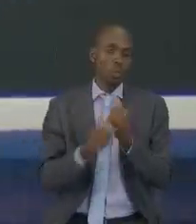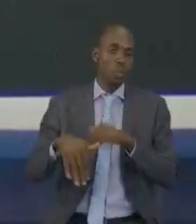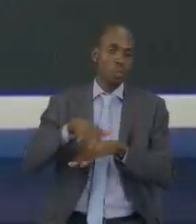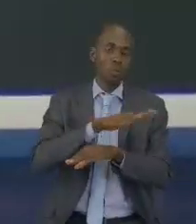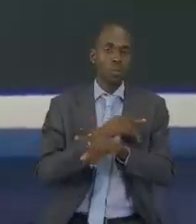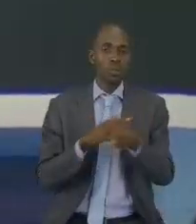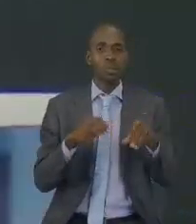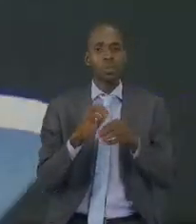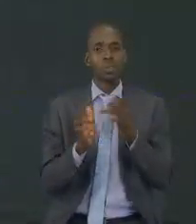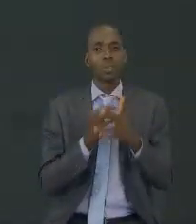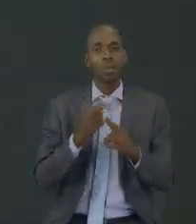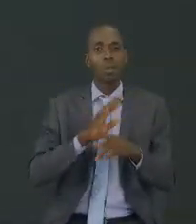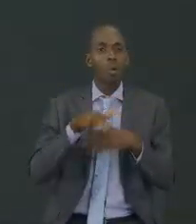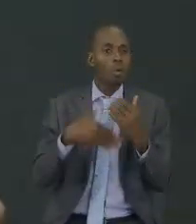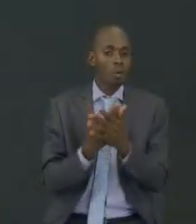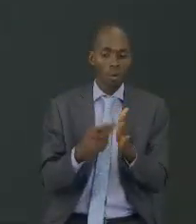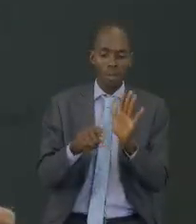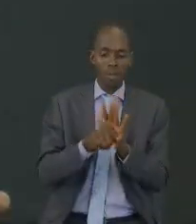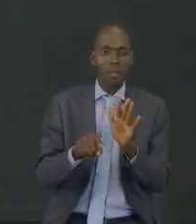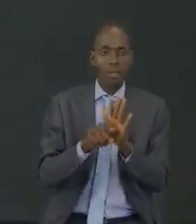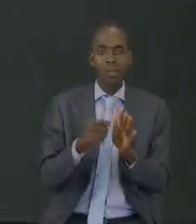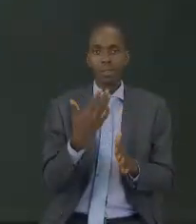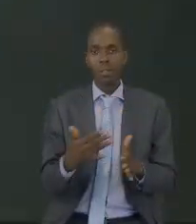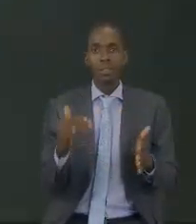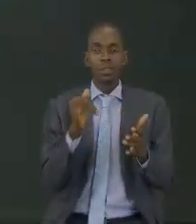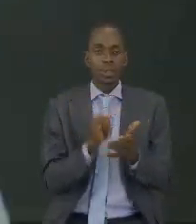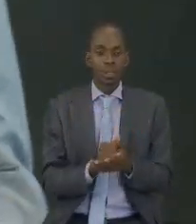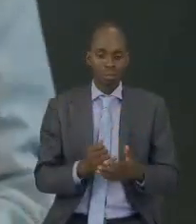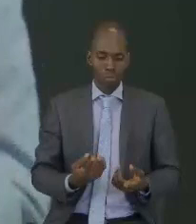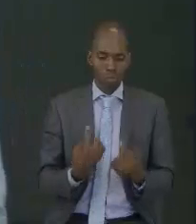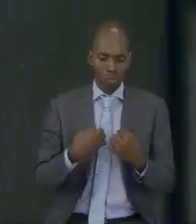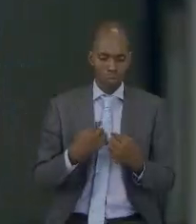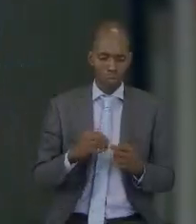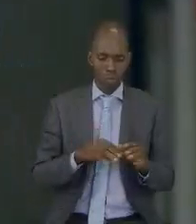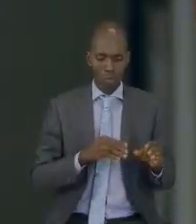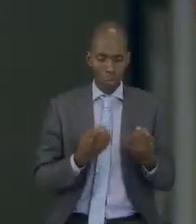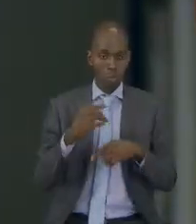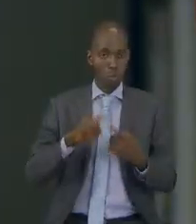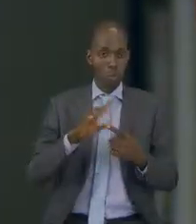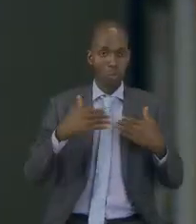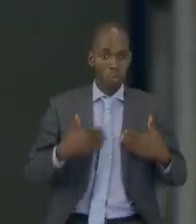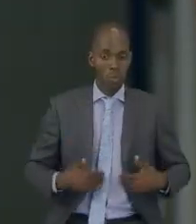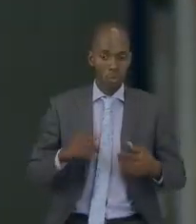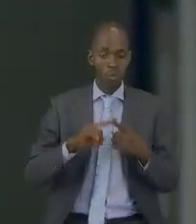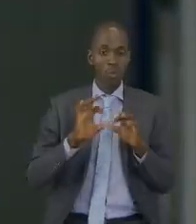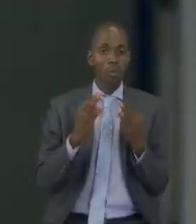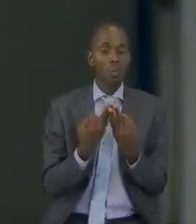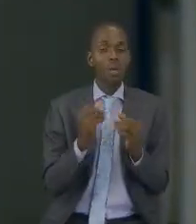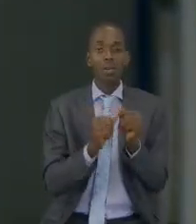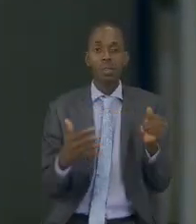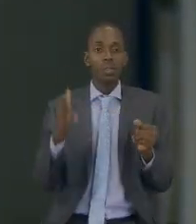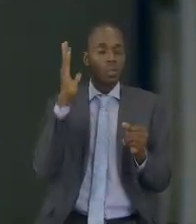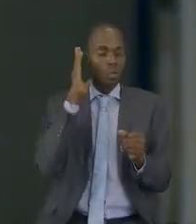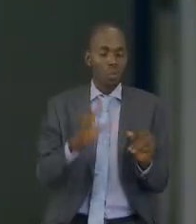All those negative things that crawl in your body, crawl to your family, everything will